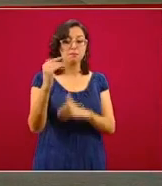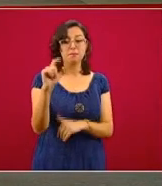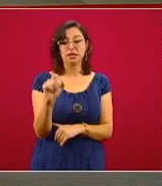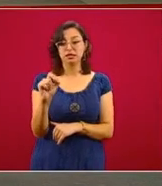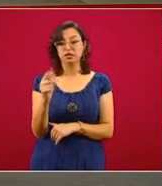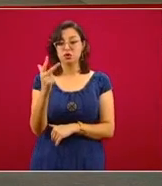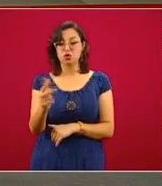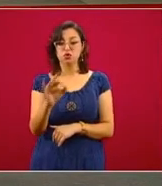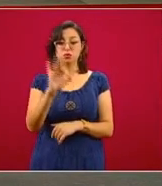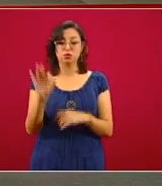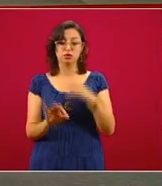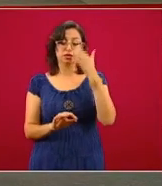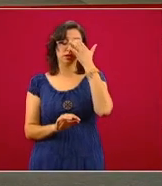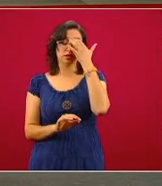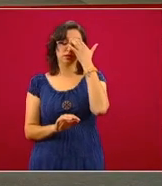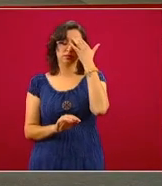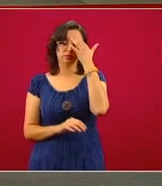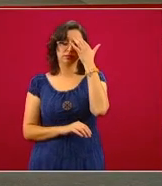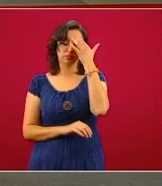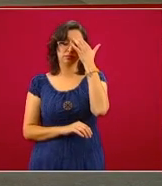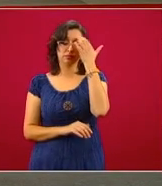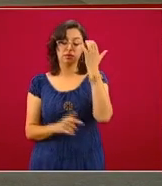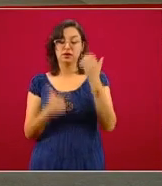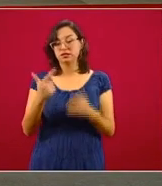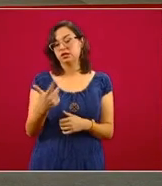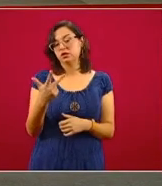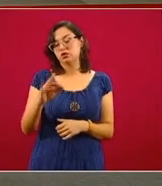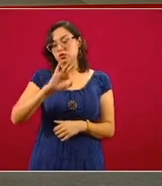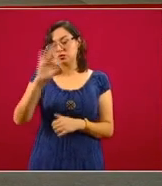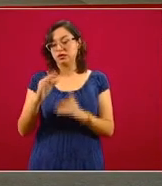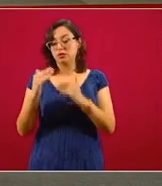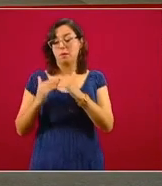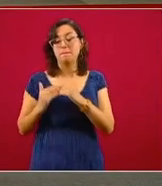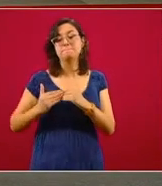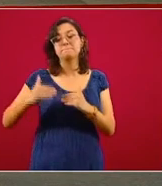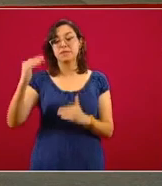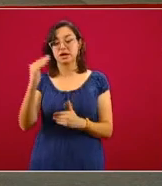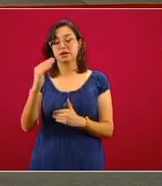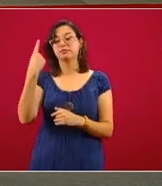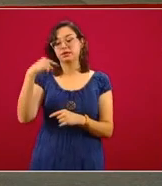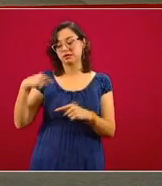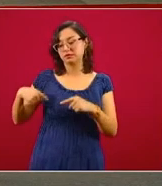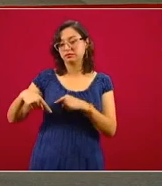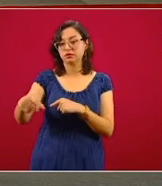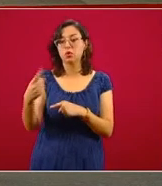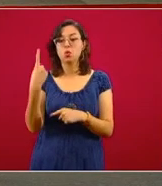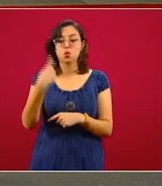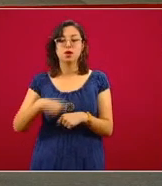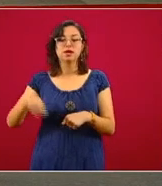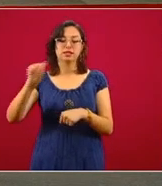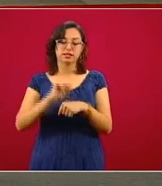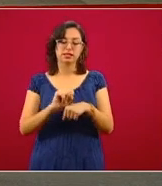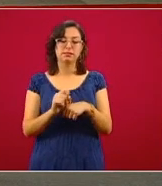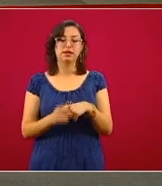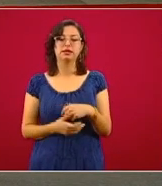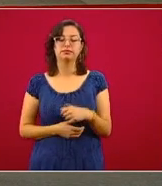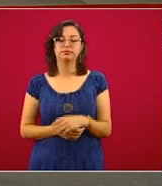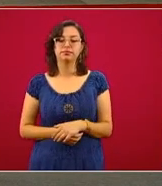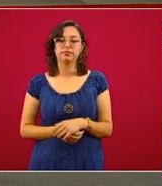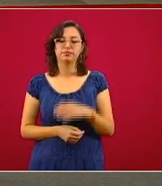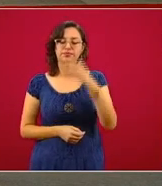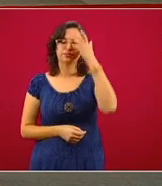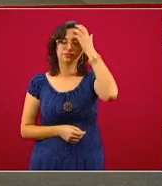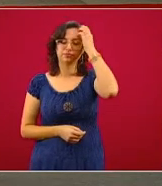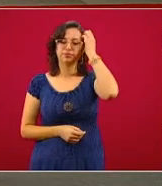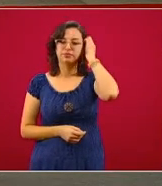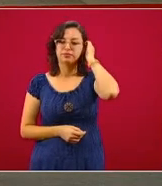started presenting this information and monitoring the number of available beds. We started at a 20% occupancy, and now we are